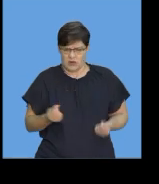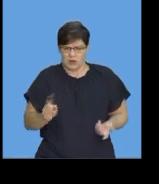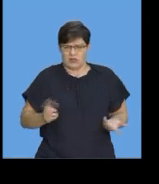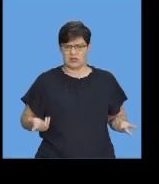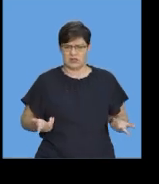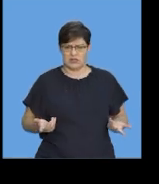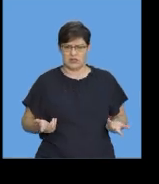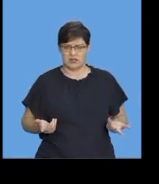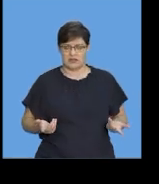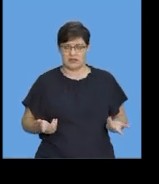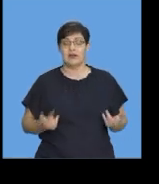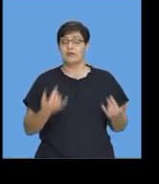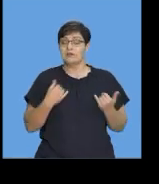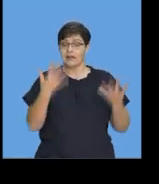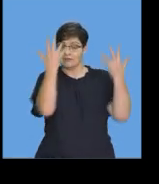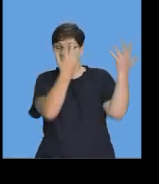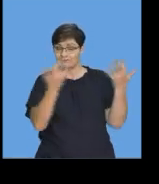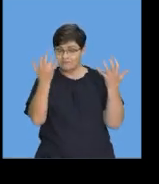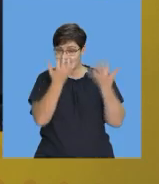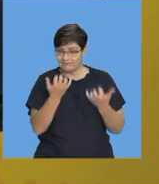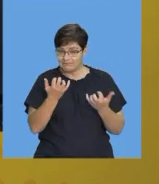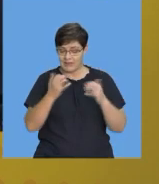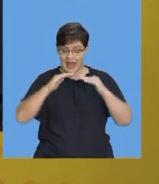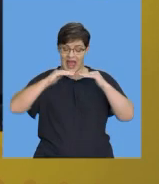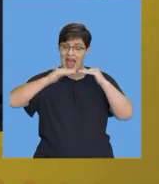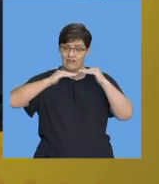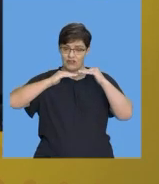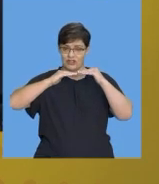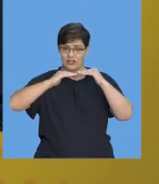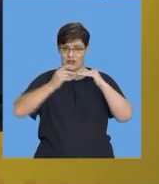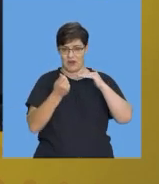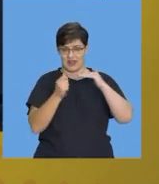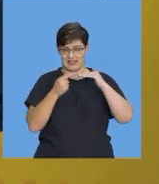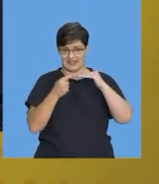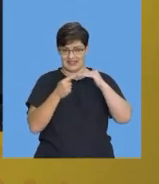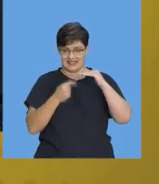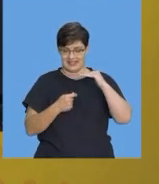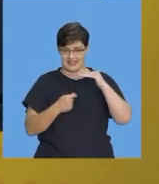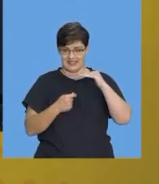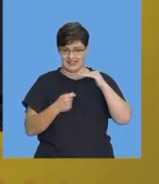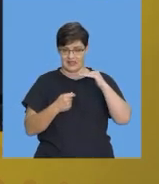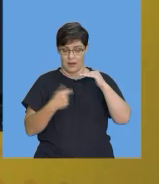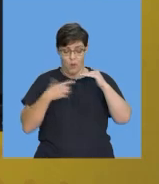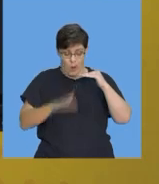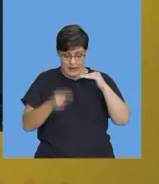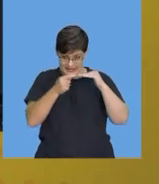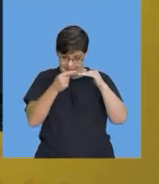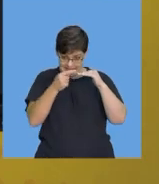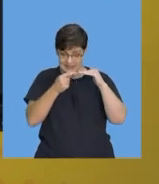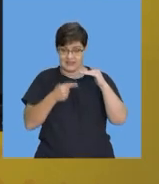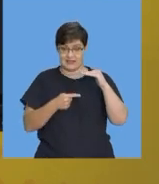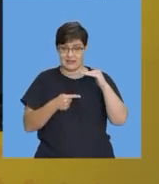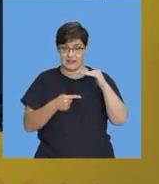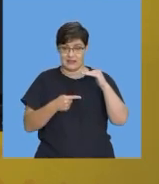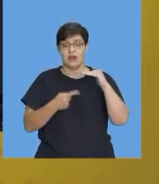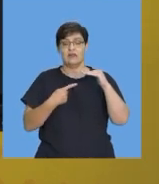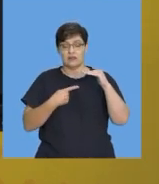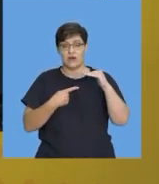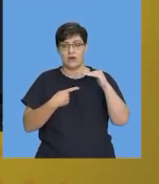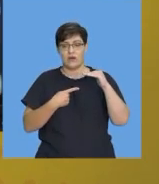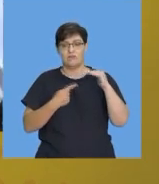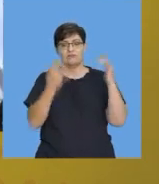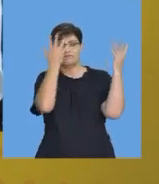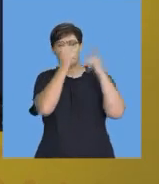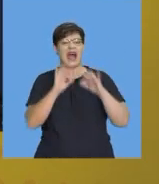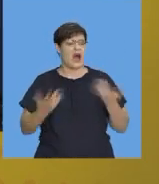done? I've managed to calculate my average price, the figure that I'm looking for. Once again, a recap